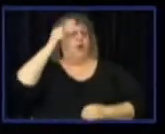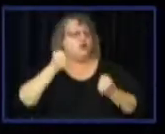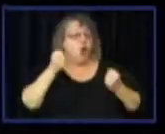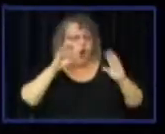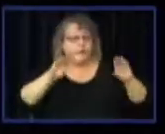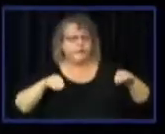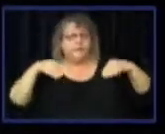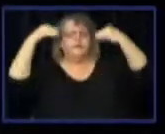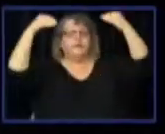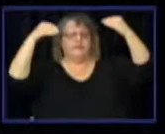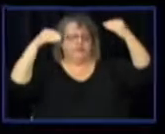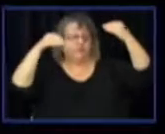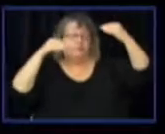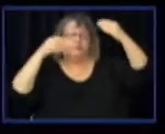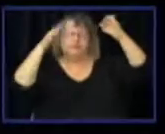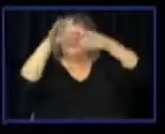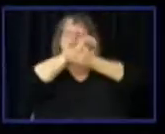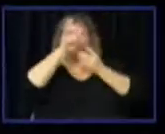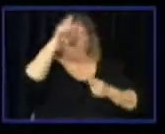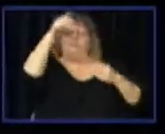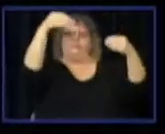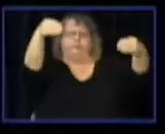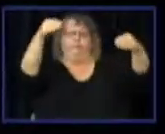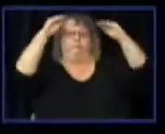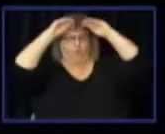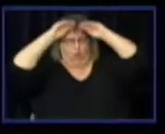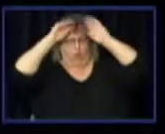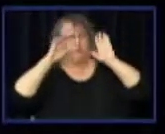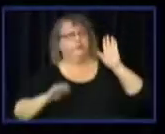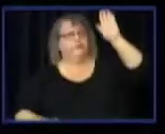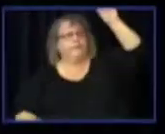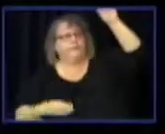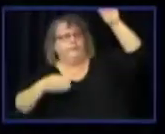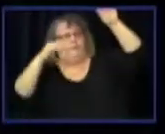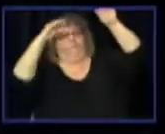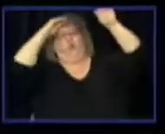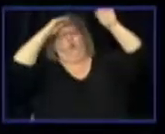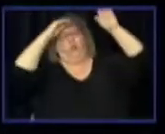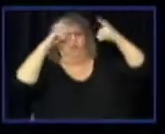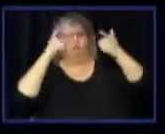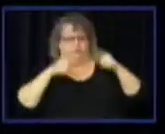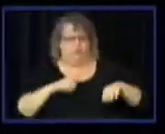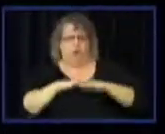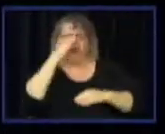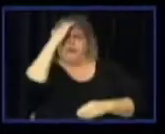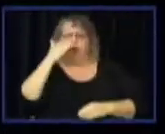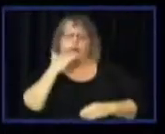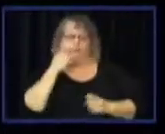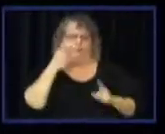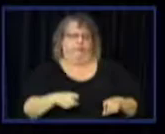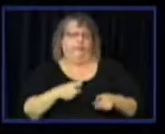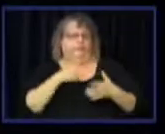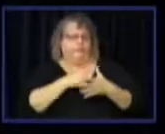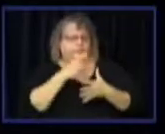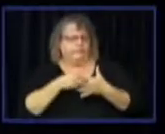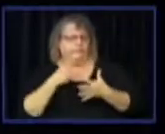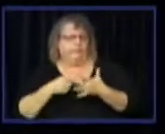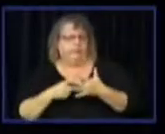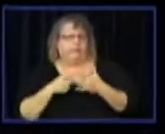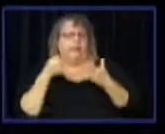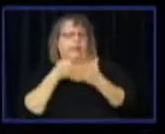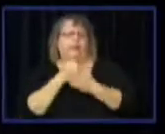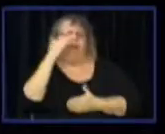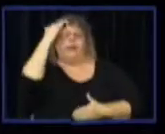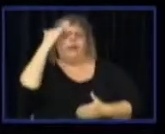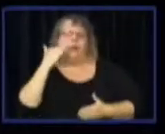lift. Mine right now is damaged and it tends to fall. I've got to get it in and get it fixed because it can fall down, hit you in the head, more likely to hit the